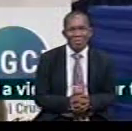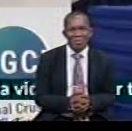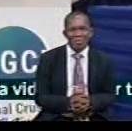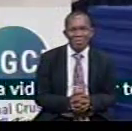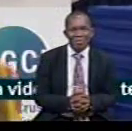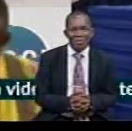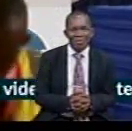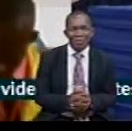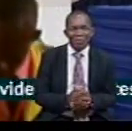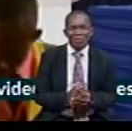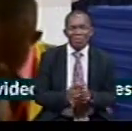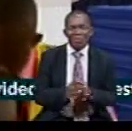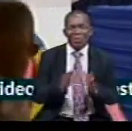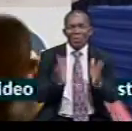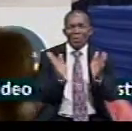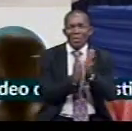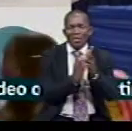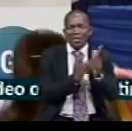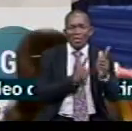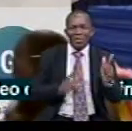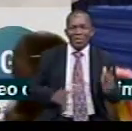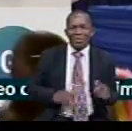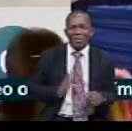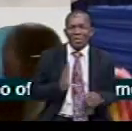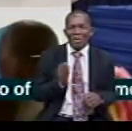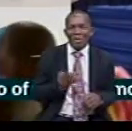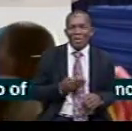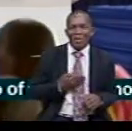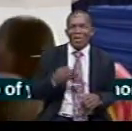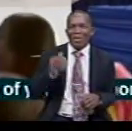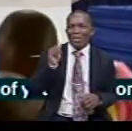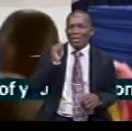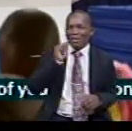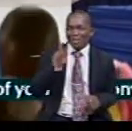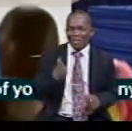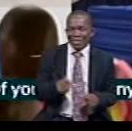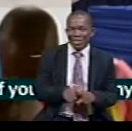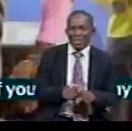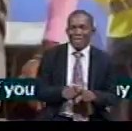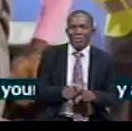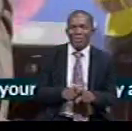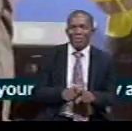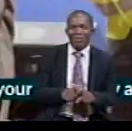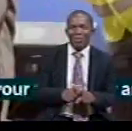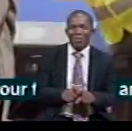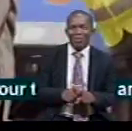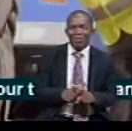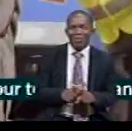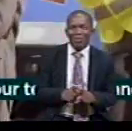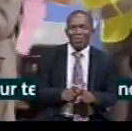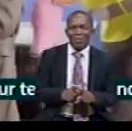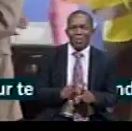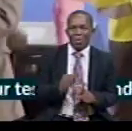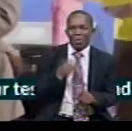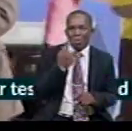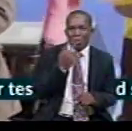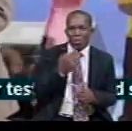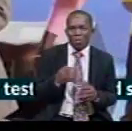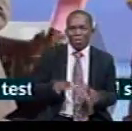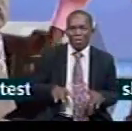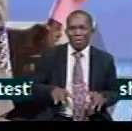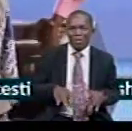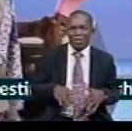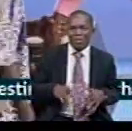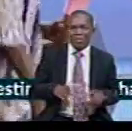Praise the Lord. Our sister Akos Davi, resident at Kumasi, 75 years of